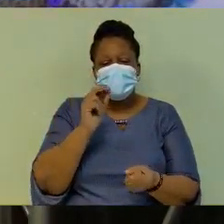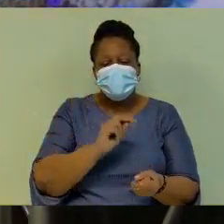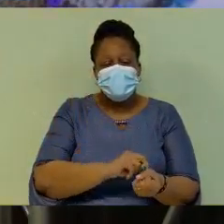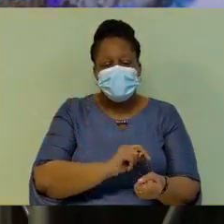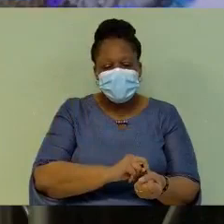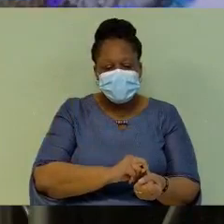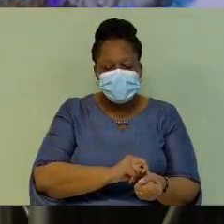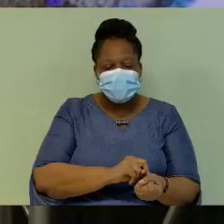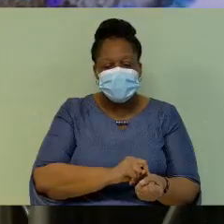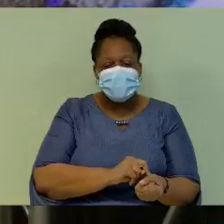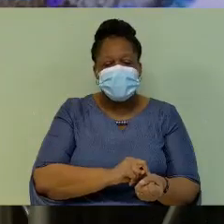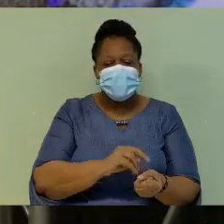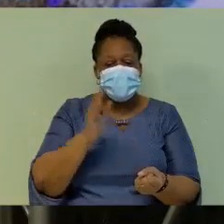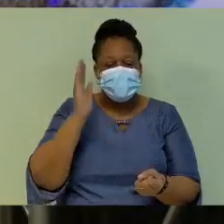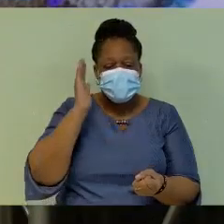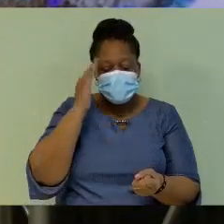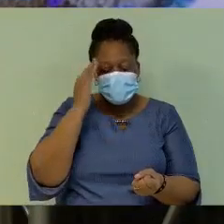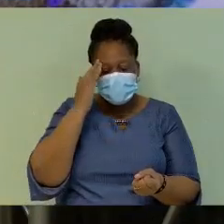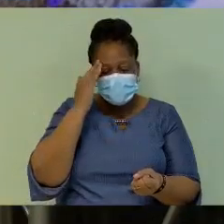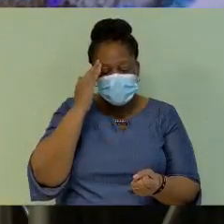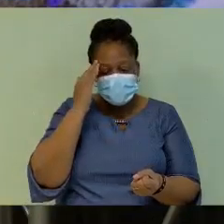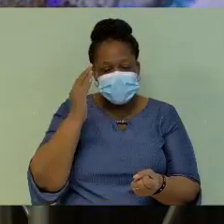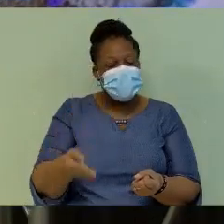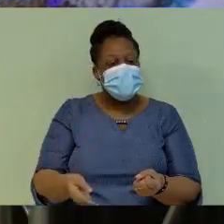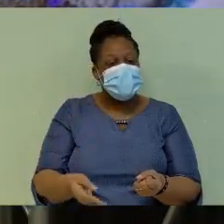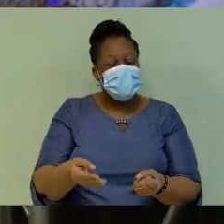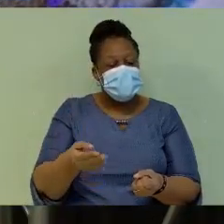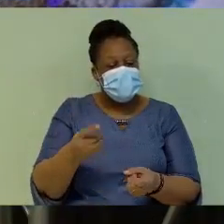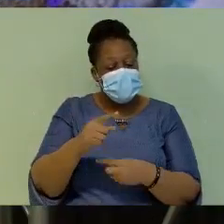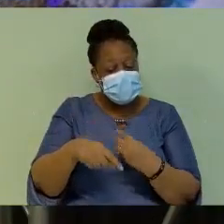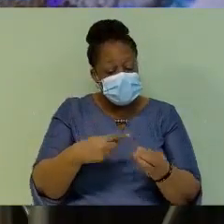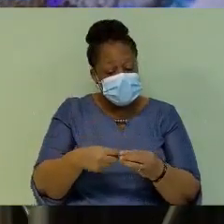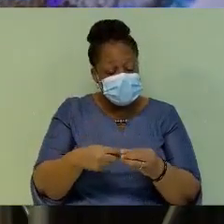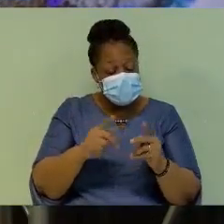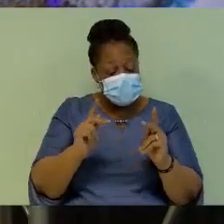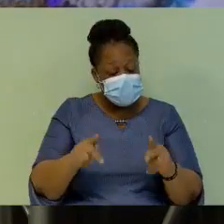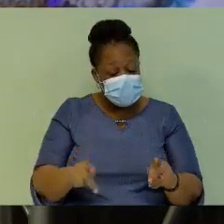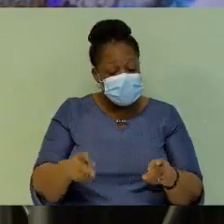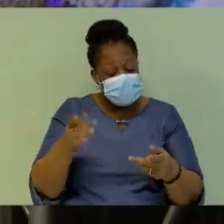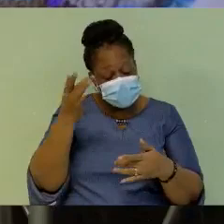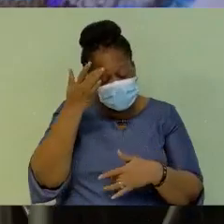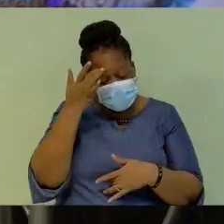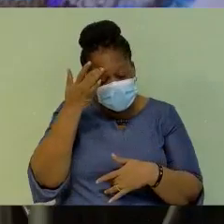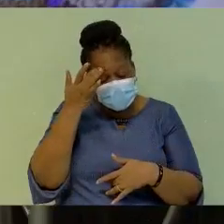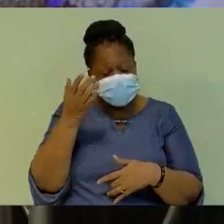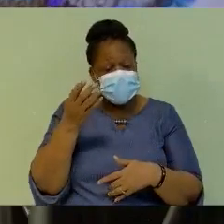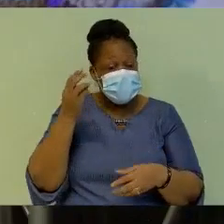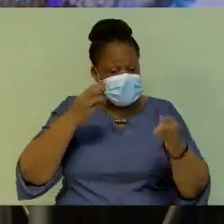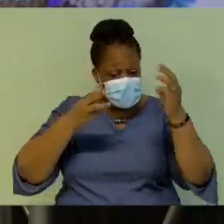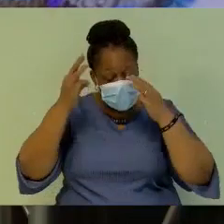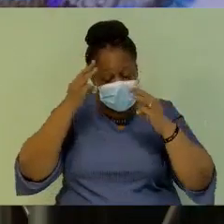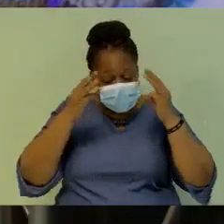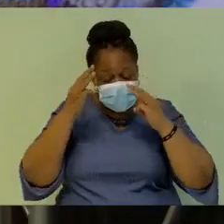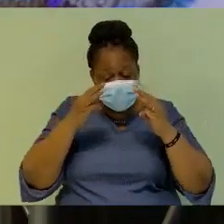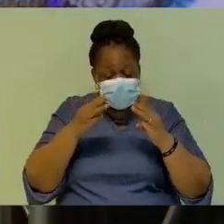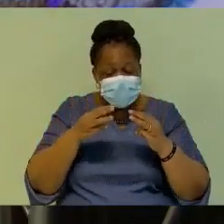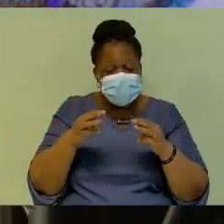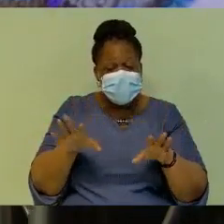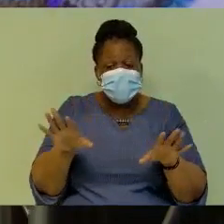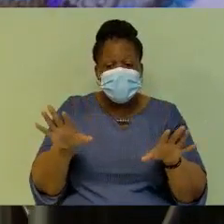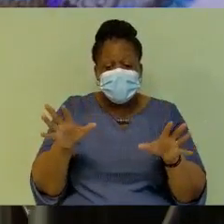in-depth knowledge about patient history, diagnose healthcare needs, personal worries, and concerns of patients, family,